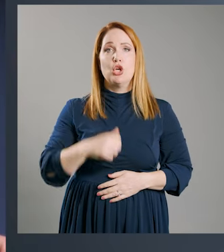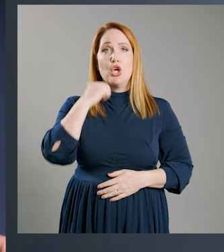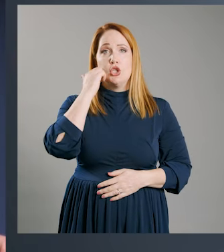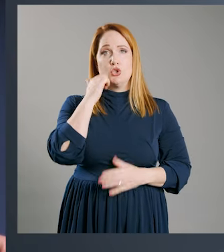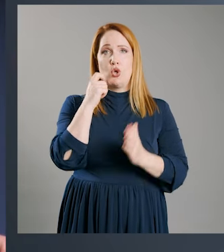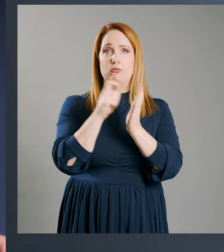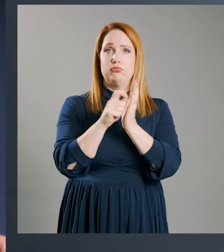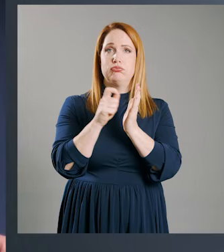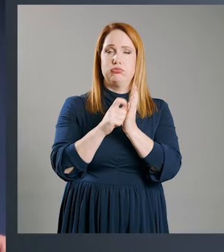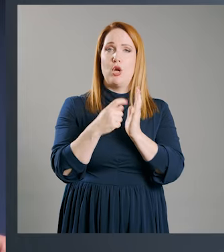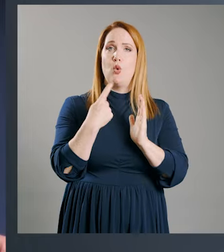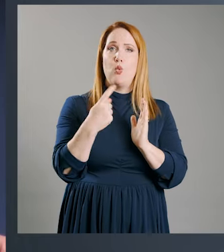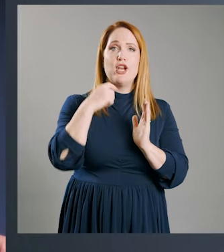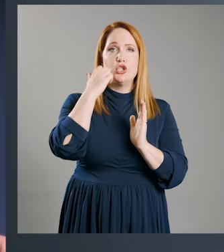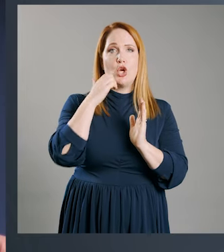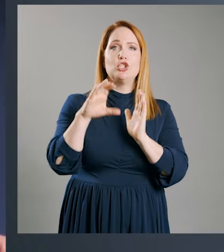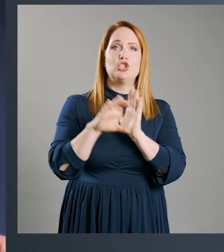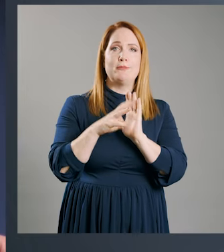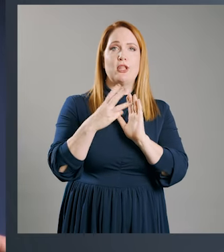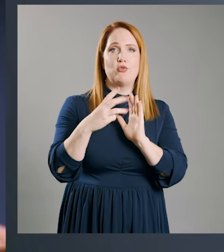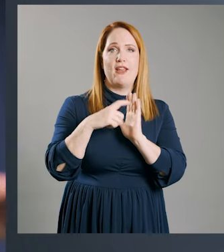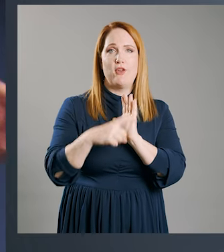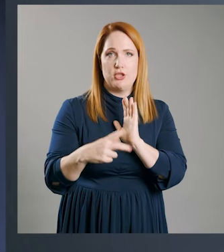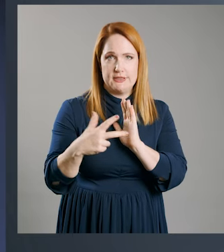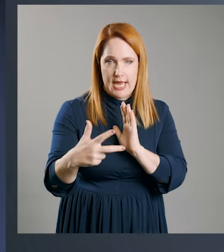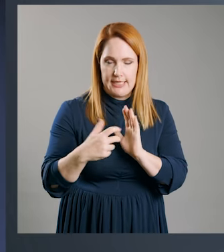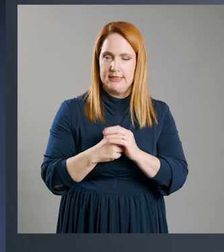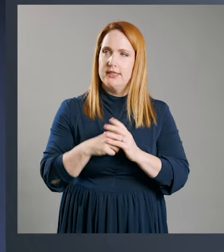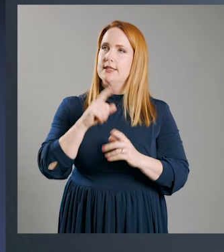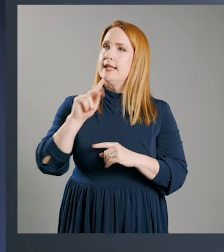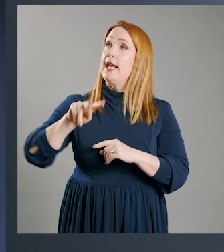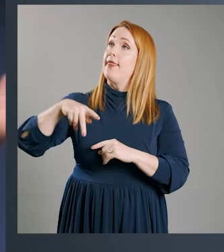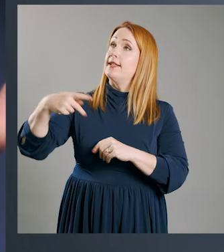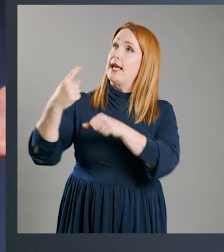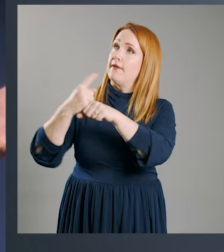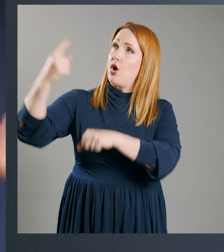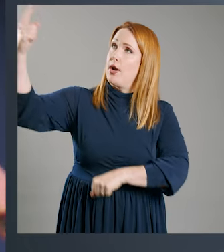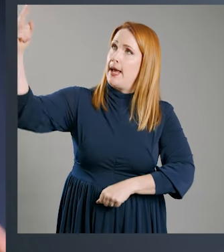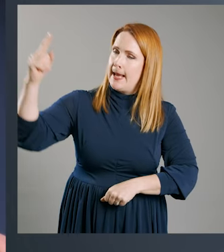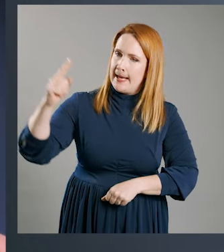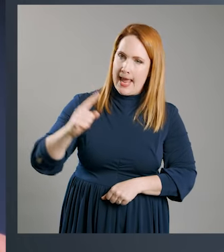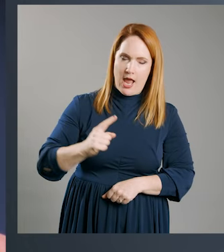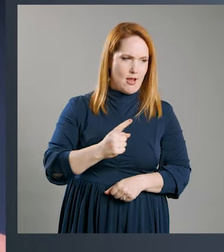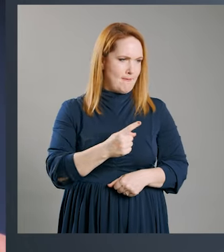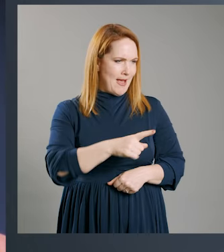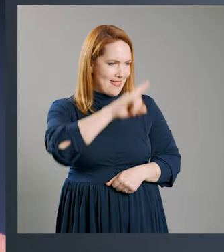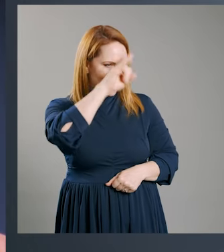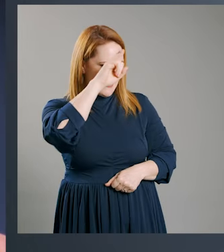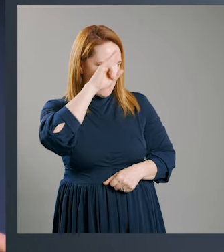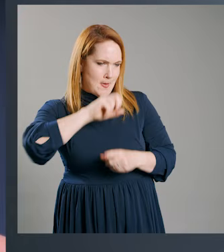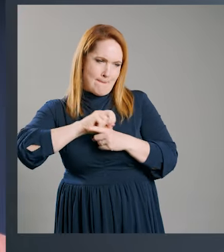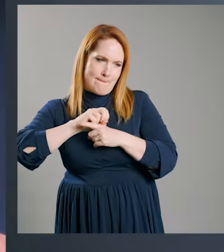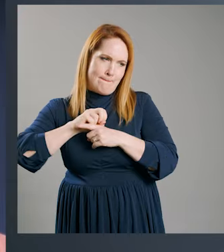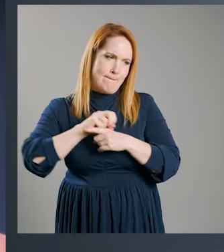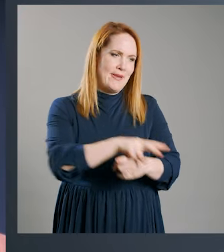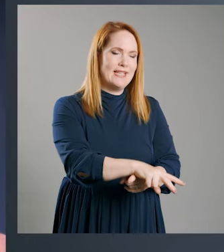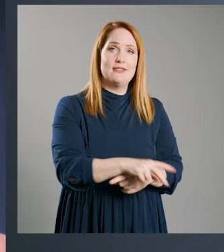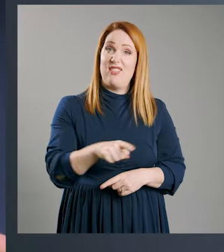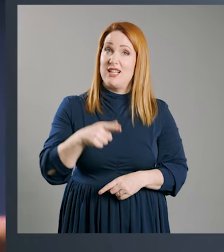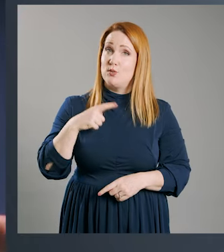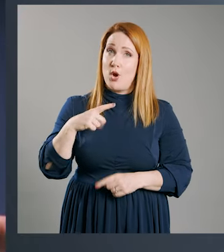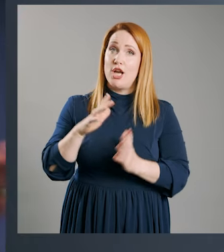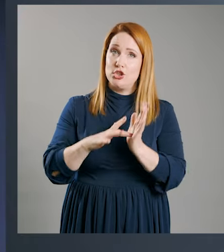John backed that up in 1 John chapter 3, verse 8. He said, the Son of God came to destroy the works of the devil. That's why Jesus